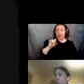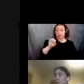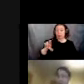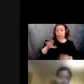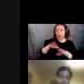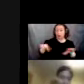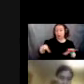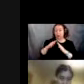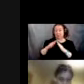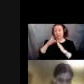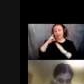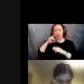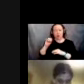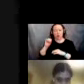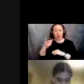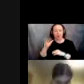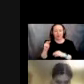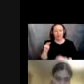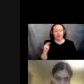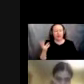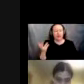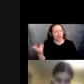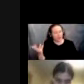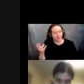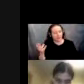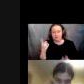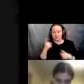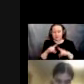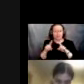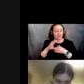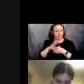and all kinds of stories like that through all of my research.